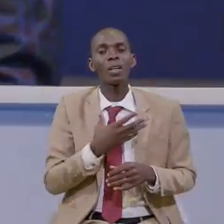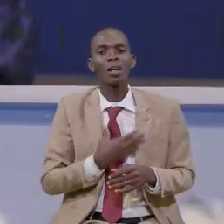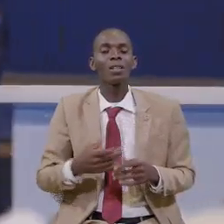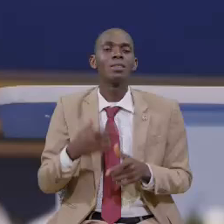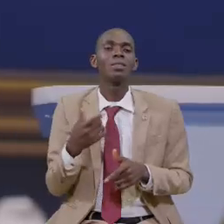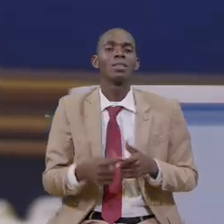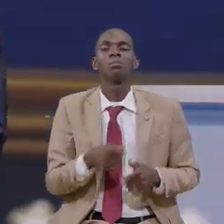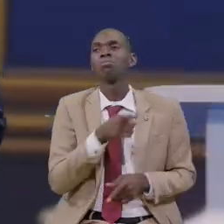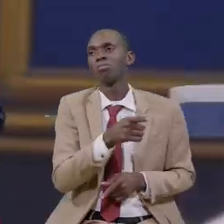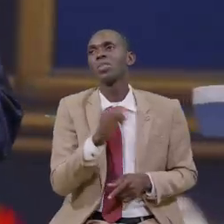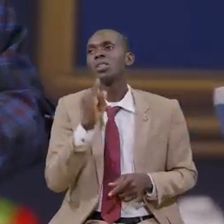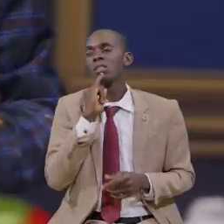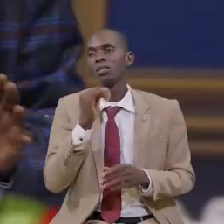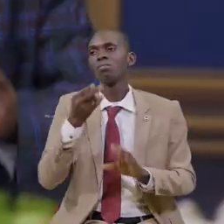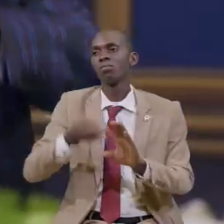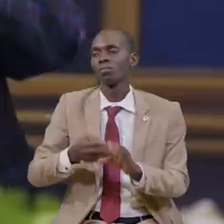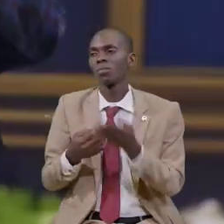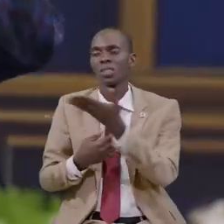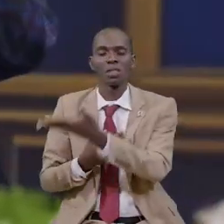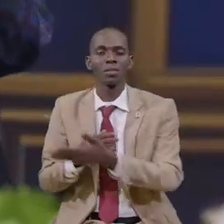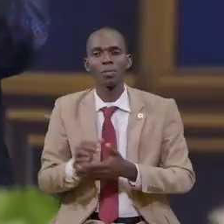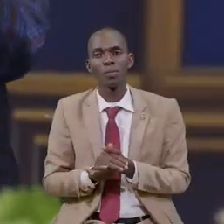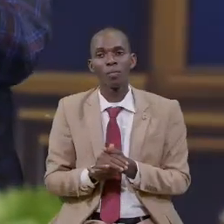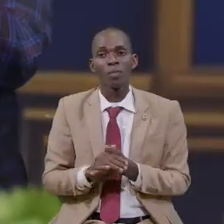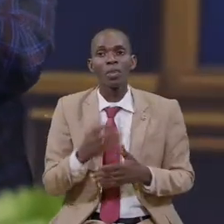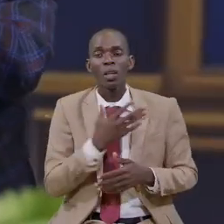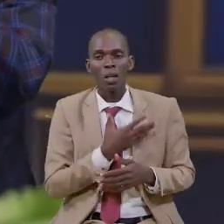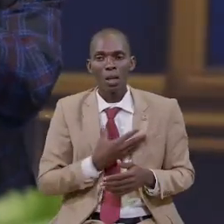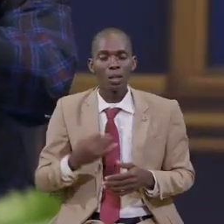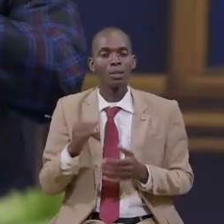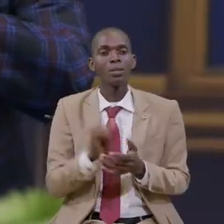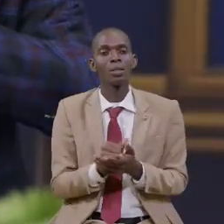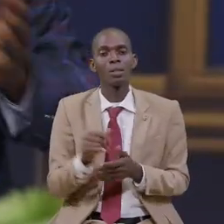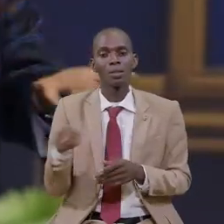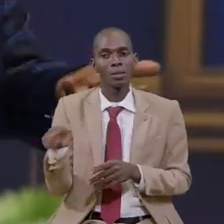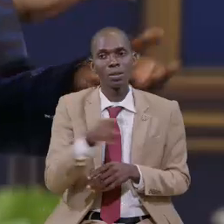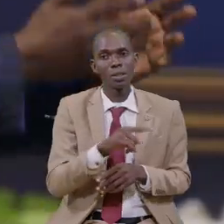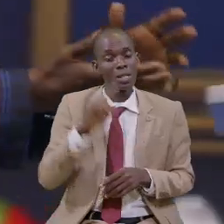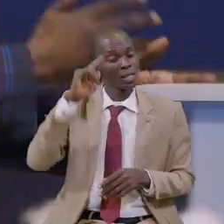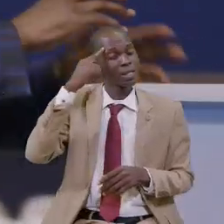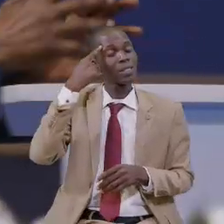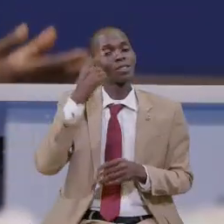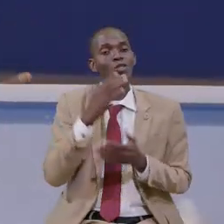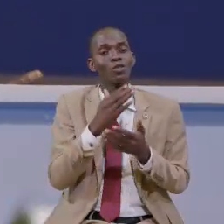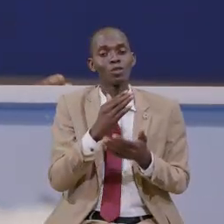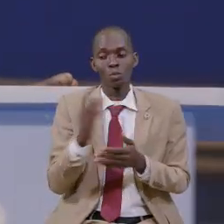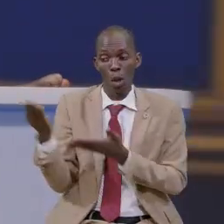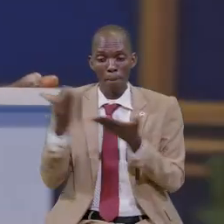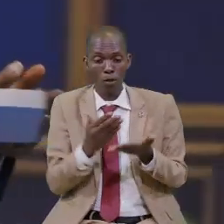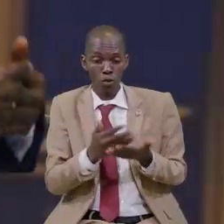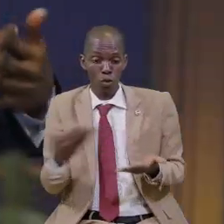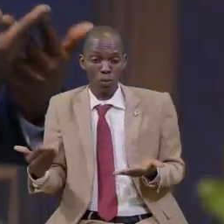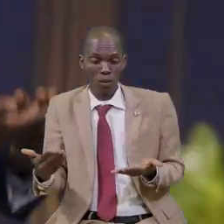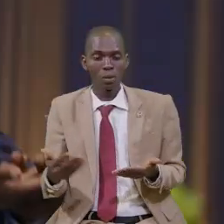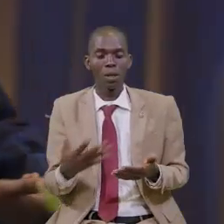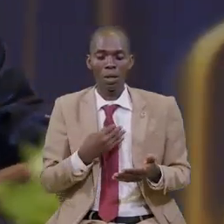And they bring something. They think everybody will fall for. And they put it in a bag.